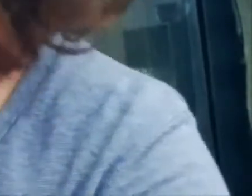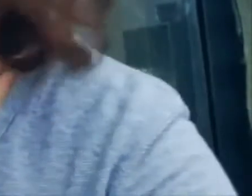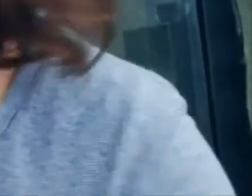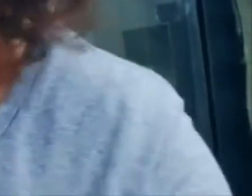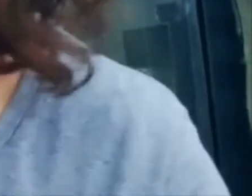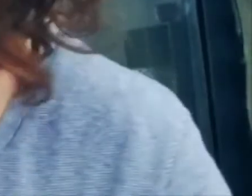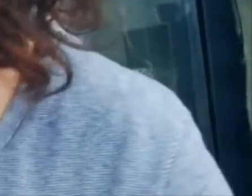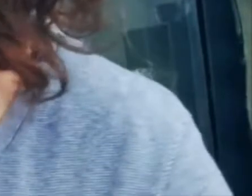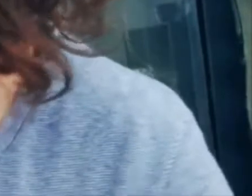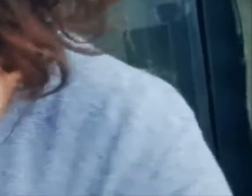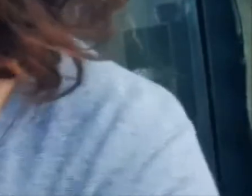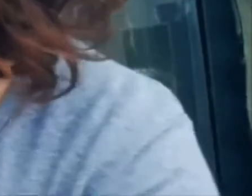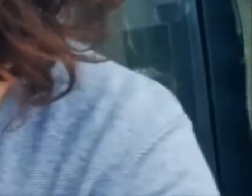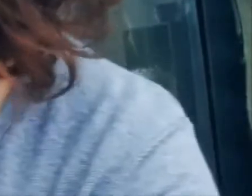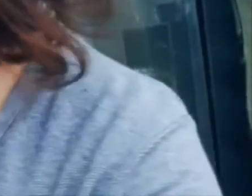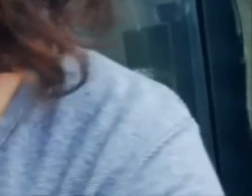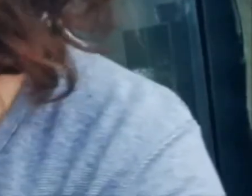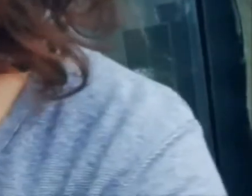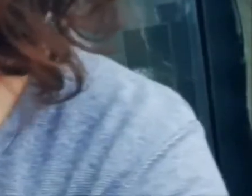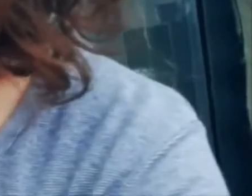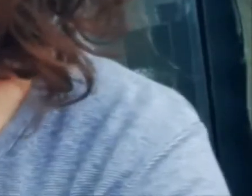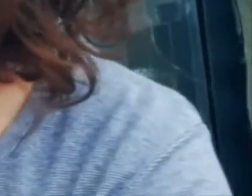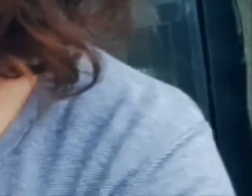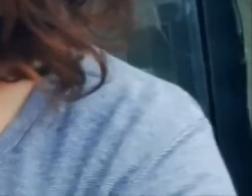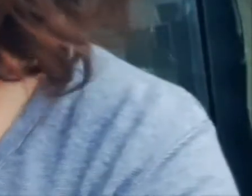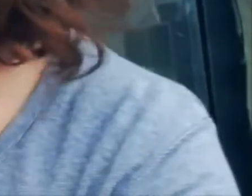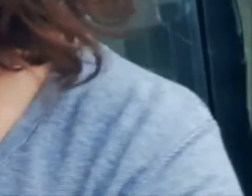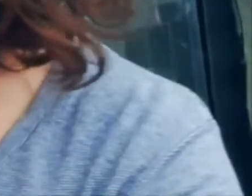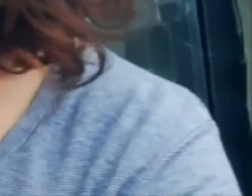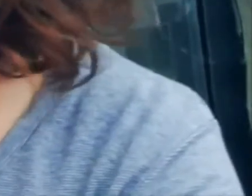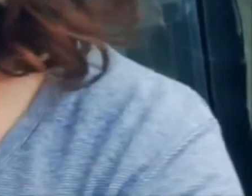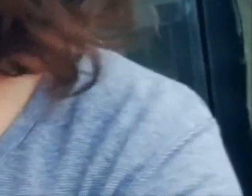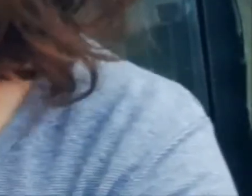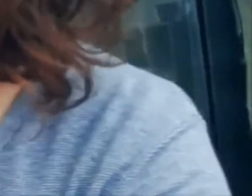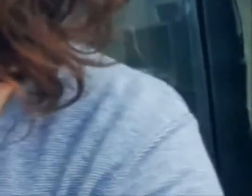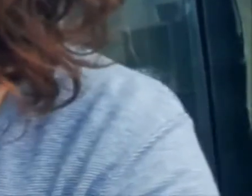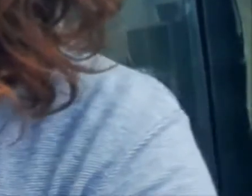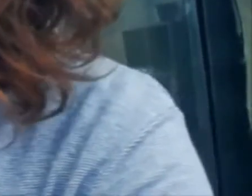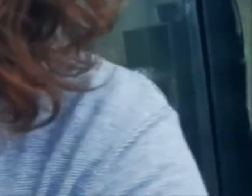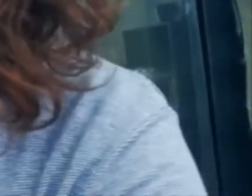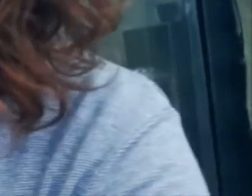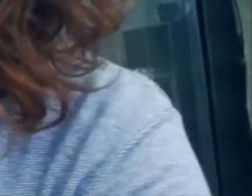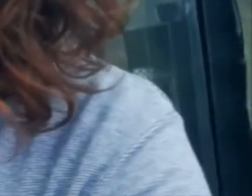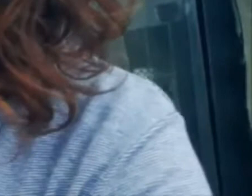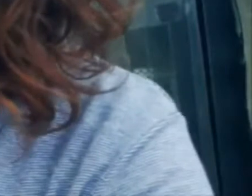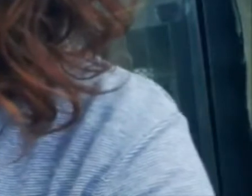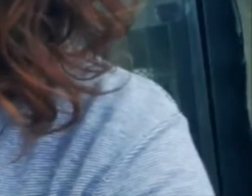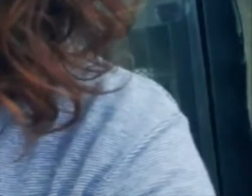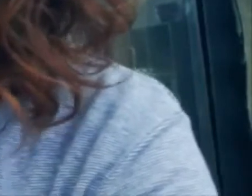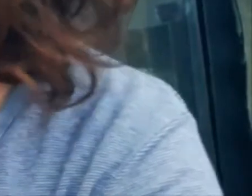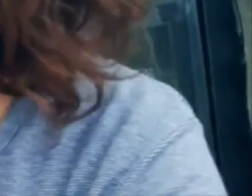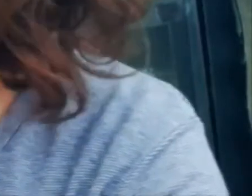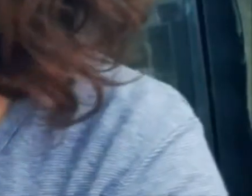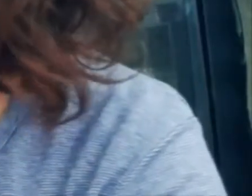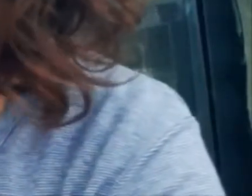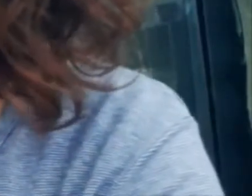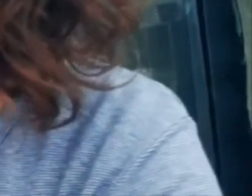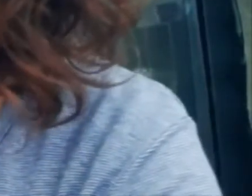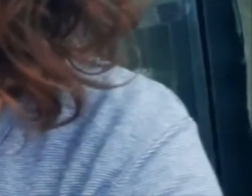Miss Mary. Hey, Elizabeth. Elizabeth, I can't wait to meet you in person. I feel like I already know